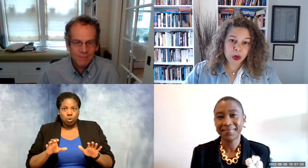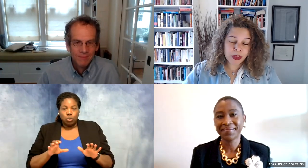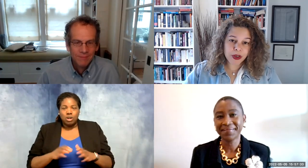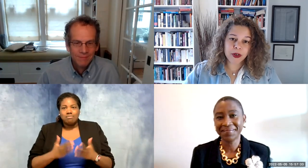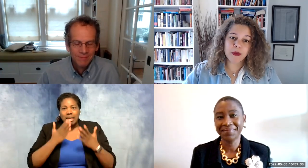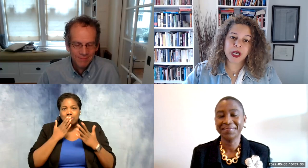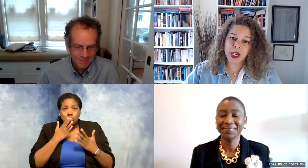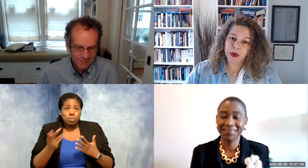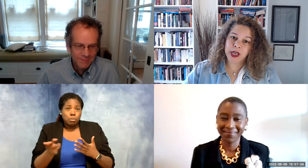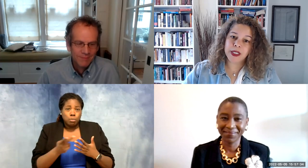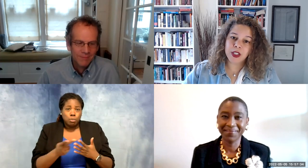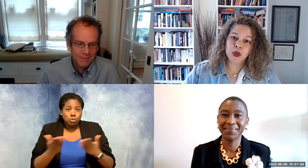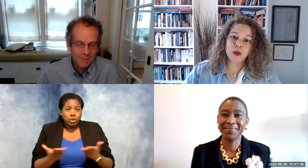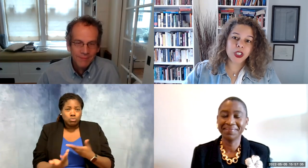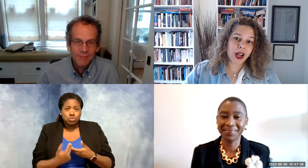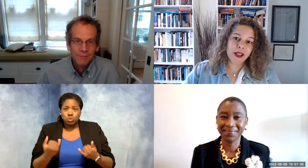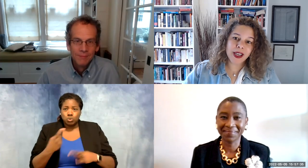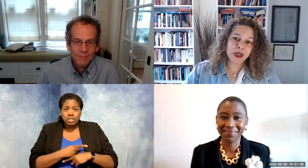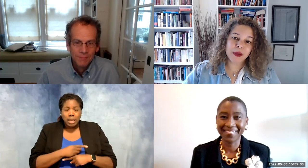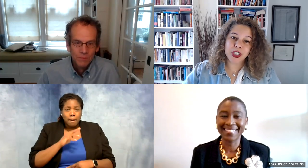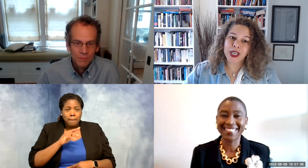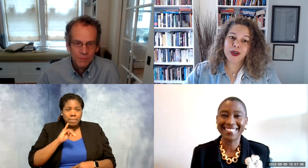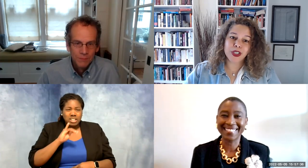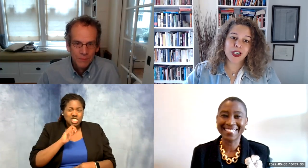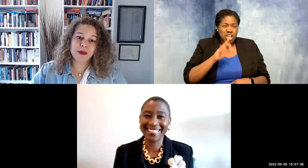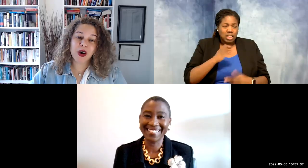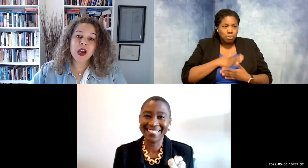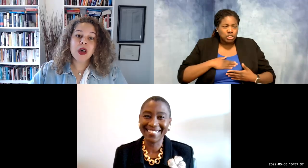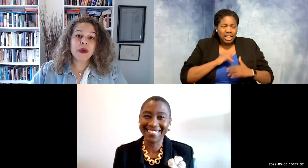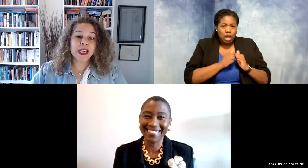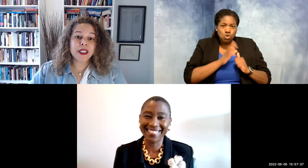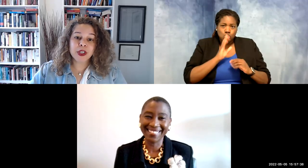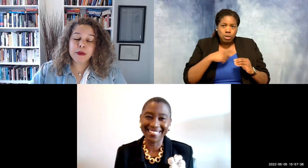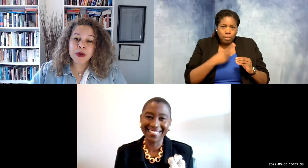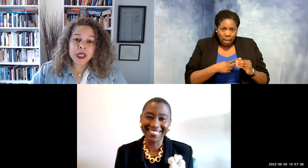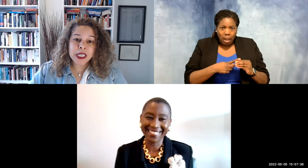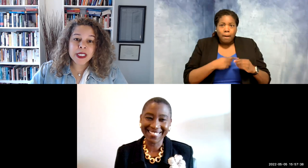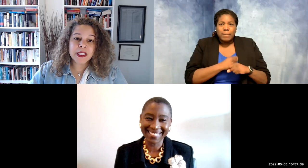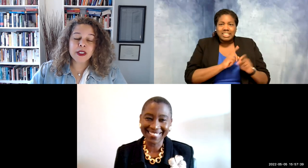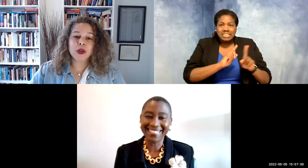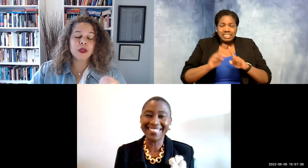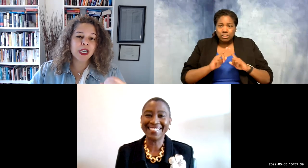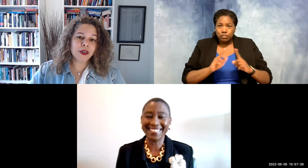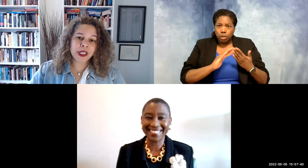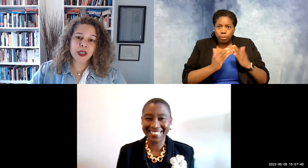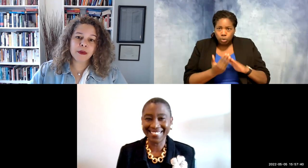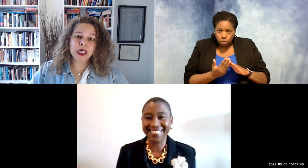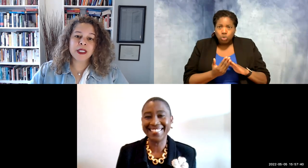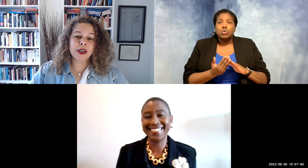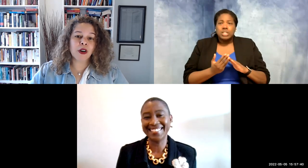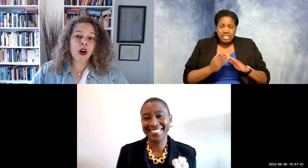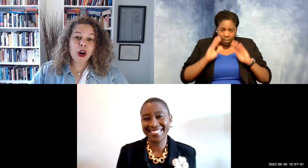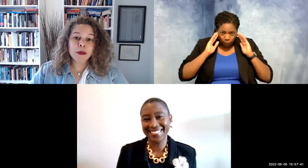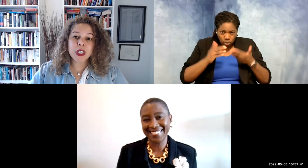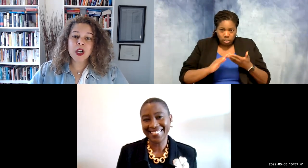thank you both for being here with us. You, Michele, I really appreciate how you talked about making different communities, you know, centering the